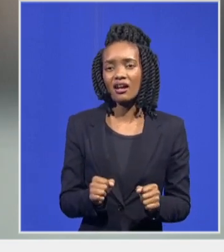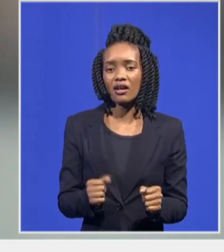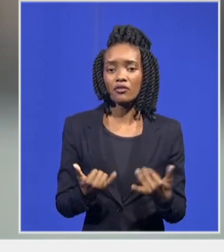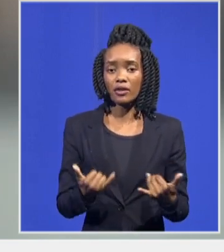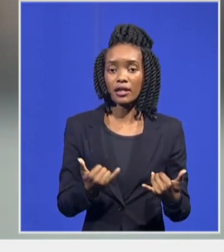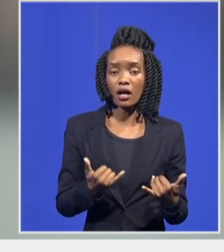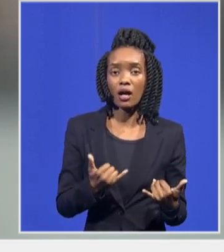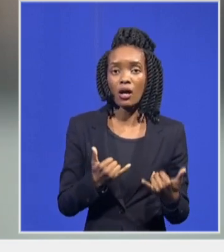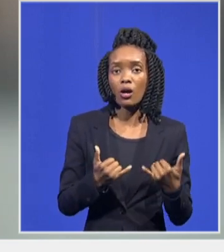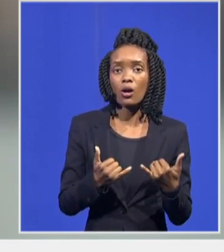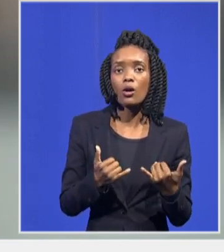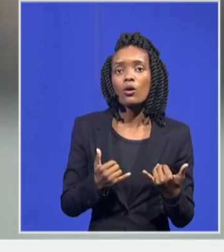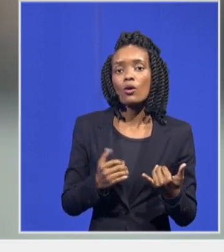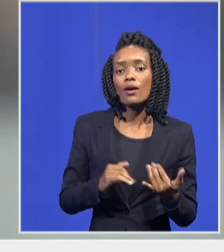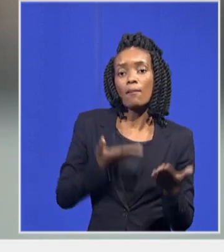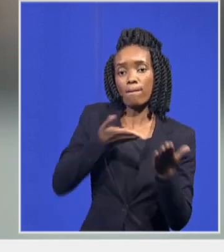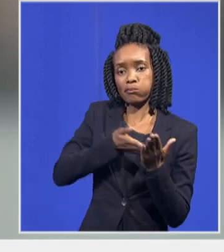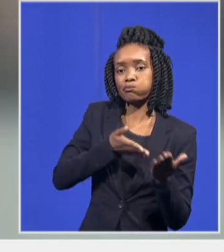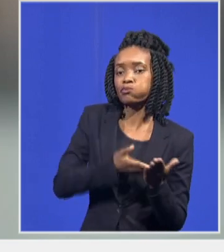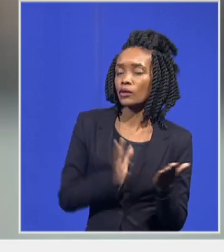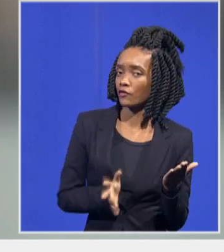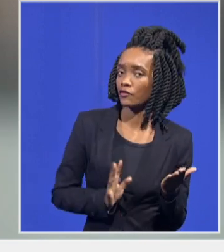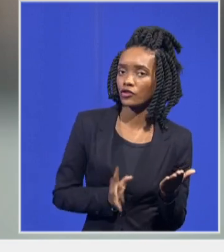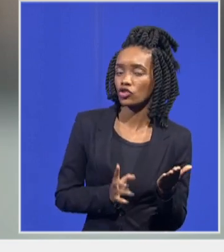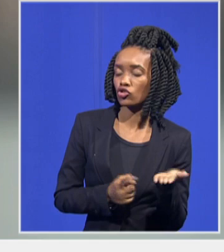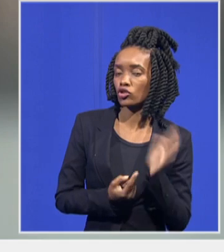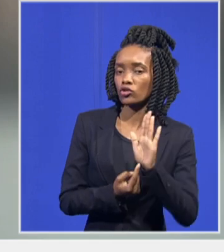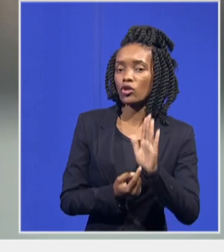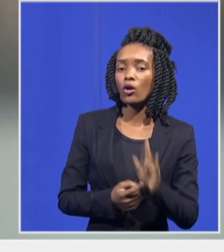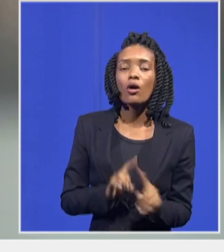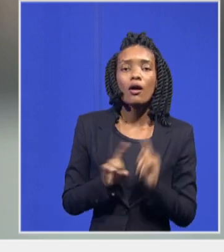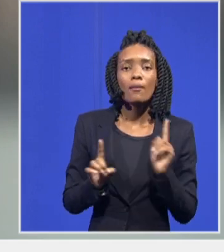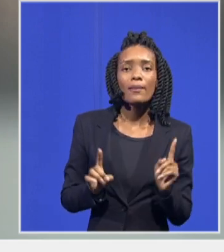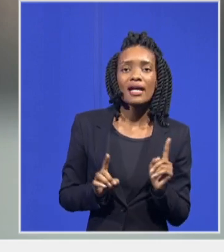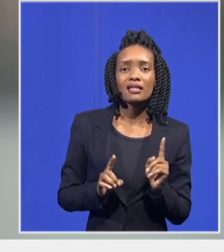reflected in the JET-IP, that we should put,